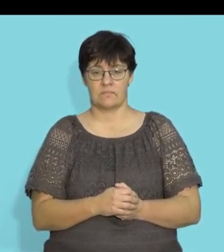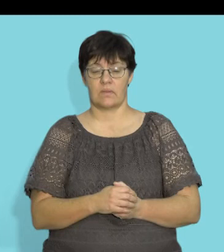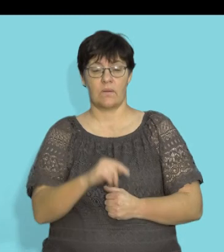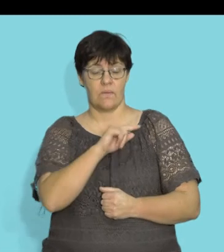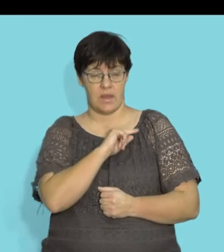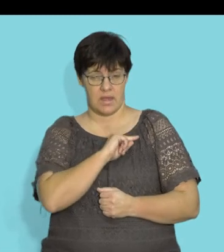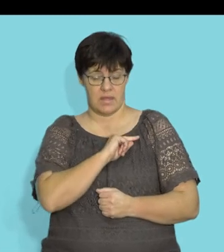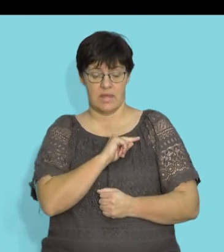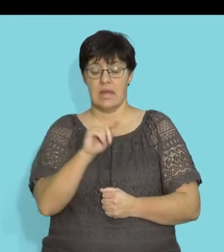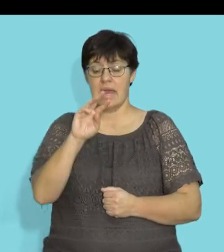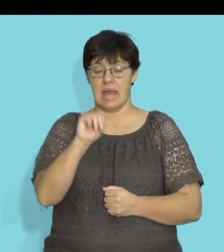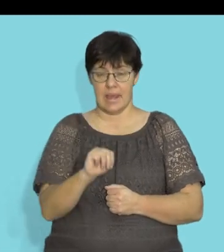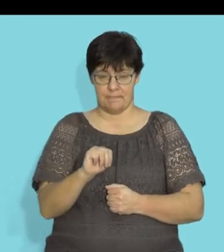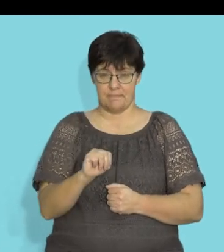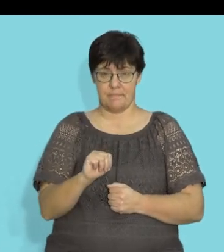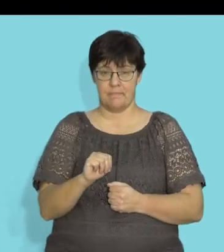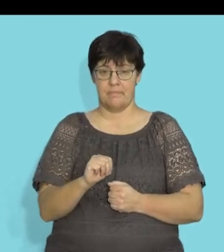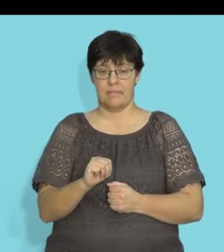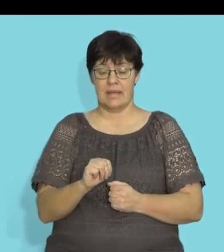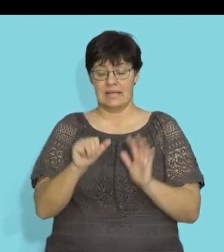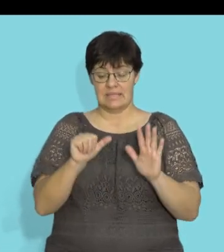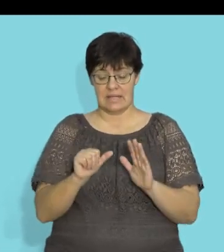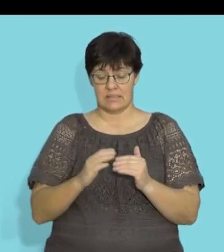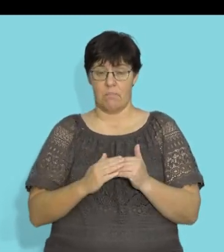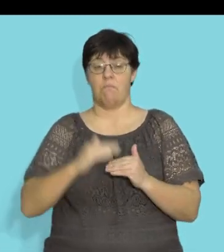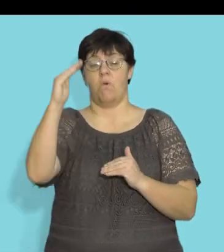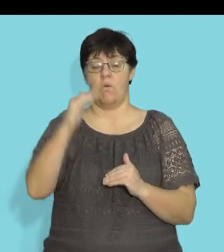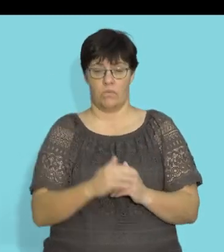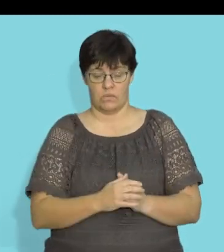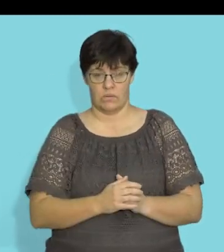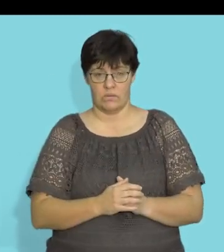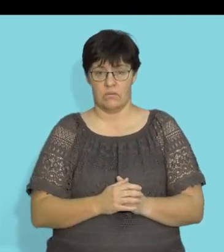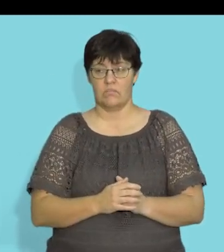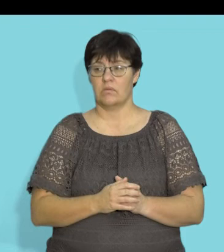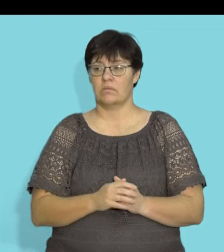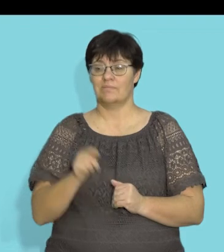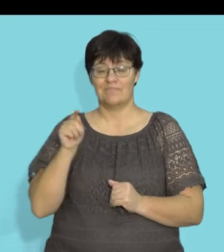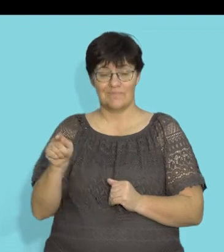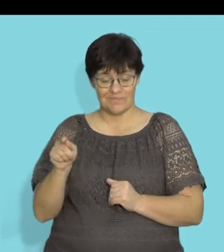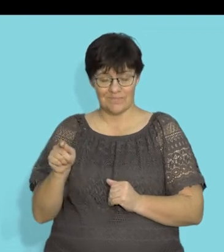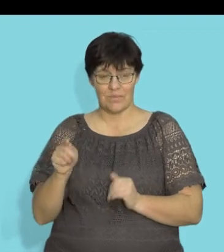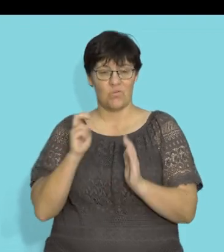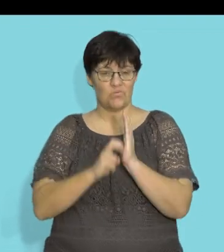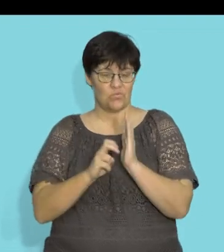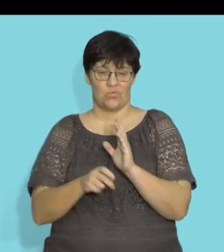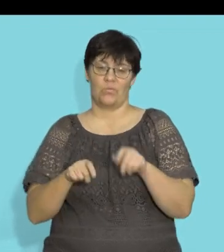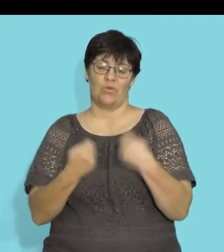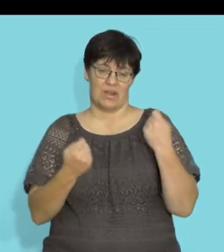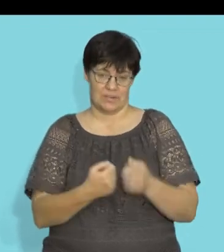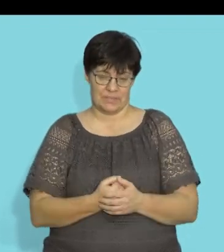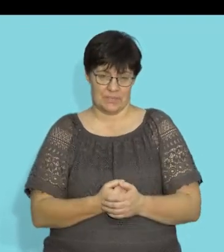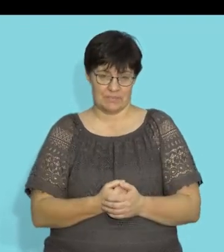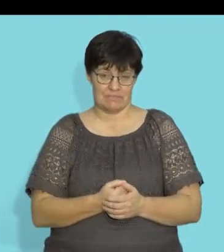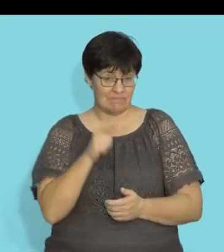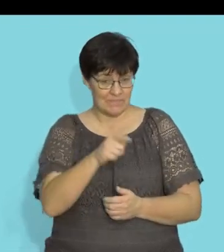as m is greater than 6. So that completely breaks this condition. So I hope that